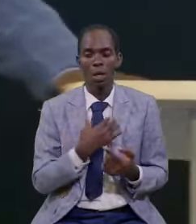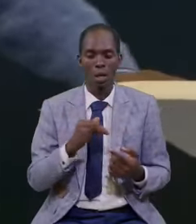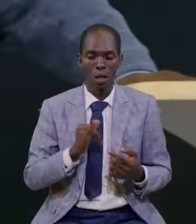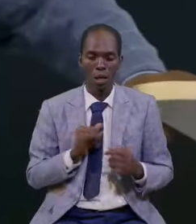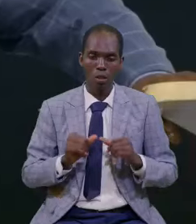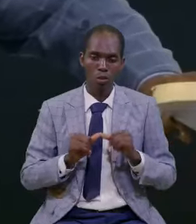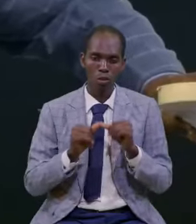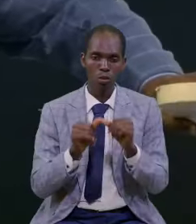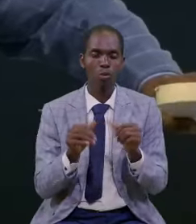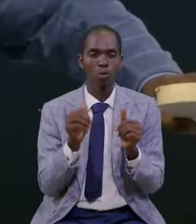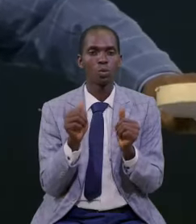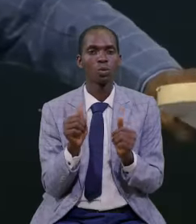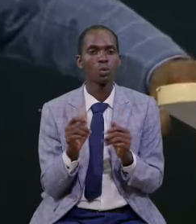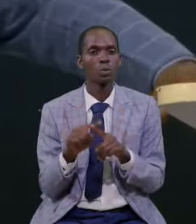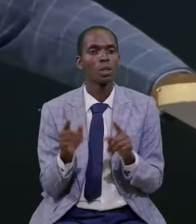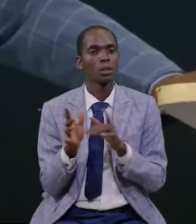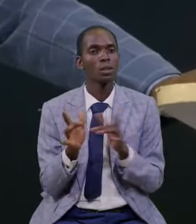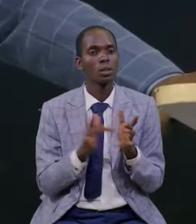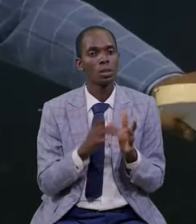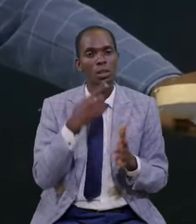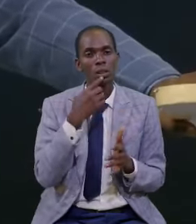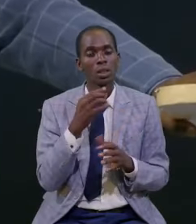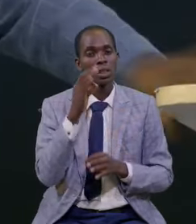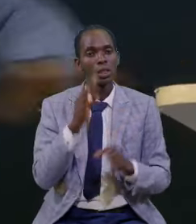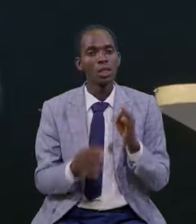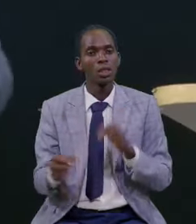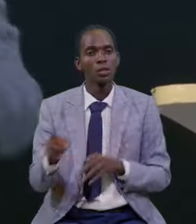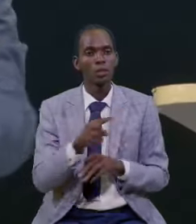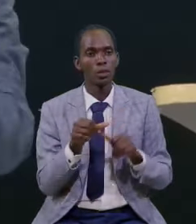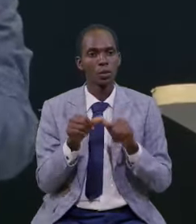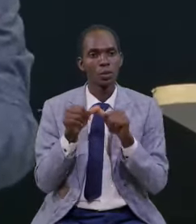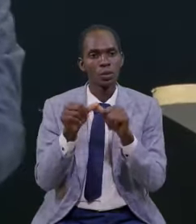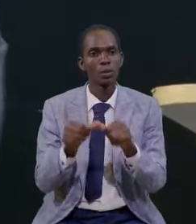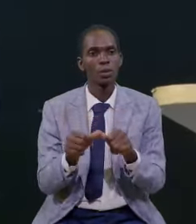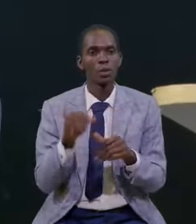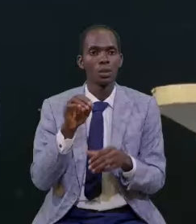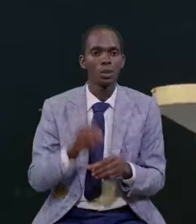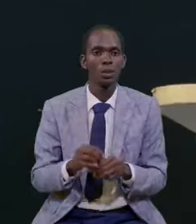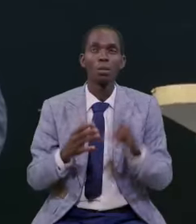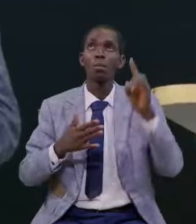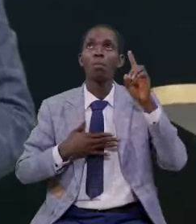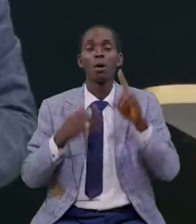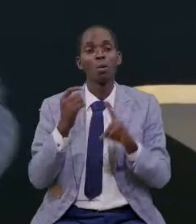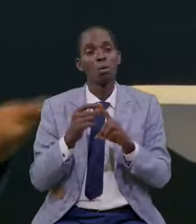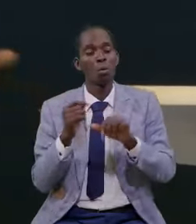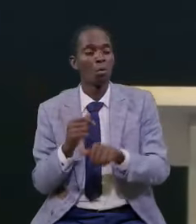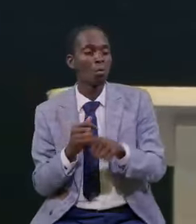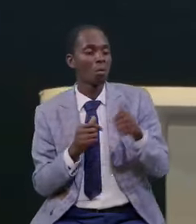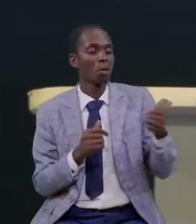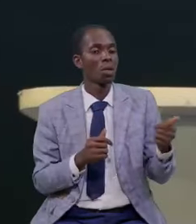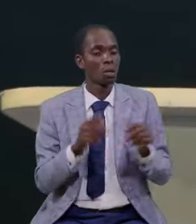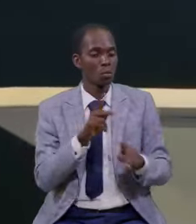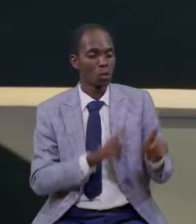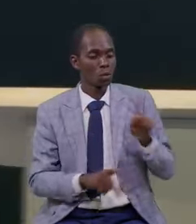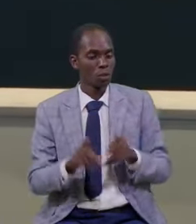Jesus said, if you continue in my word, all the other people there too, having